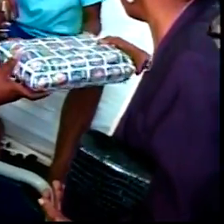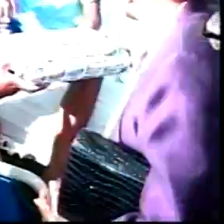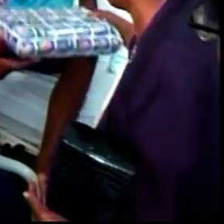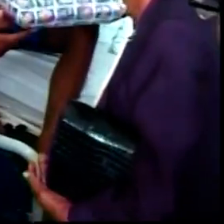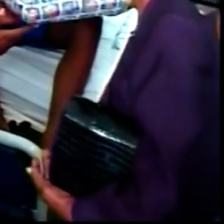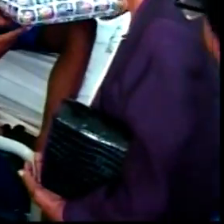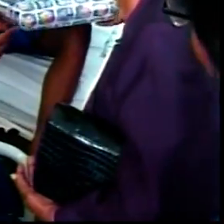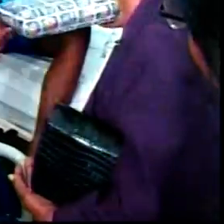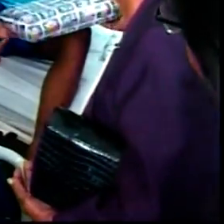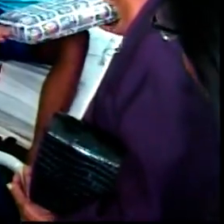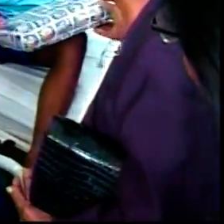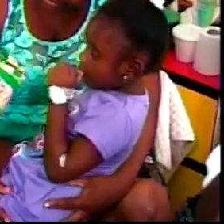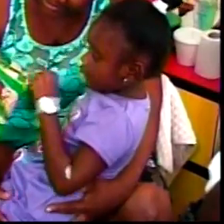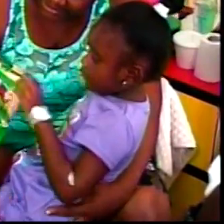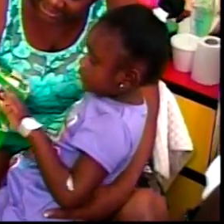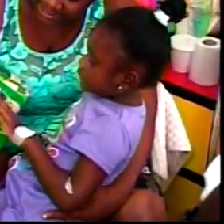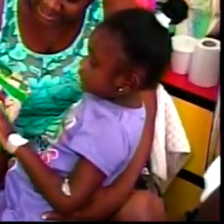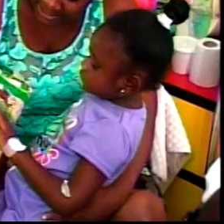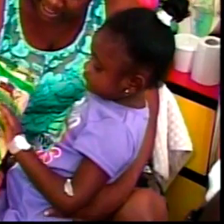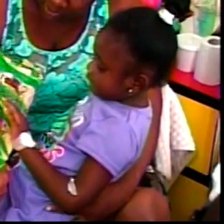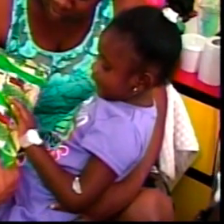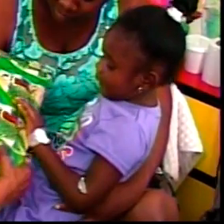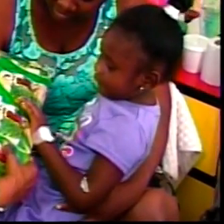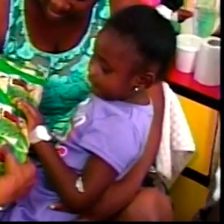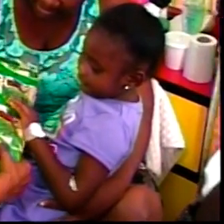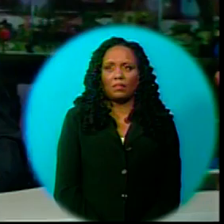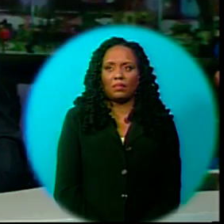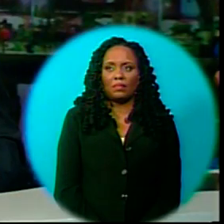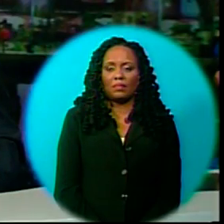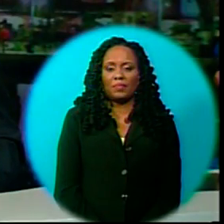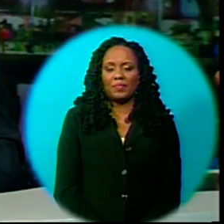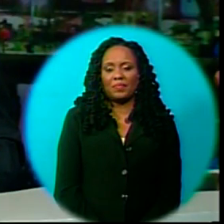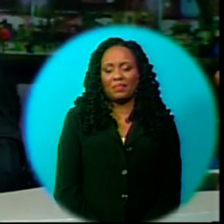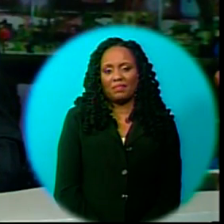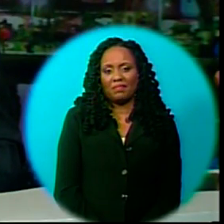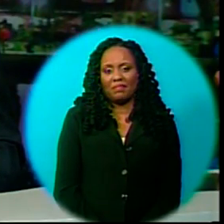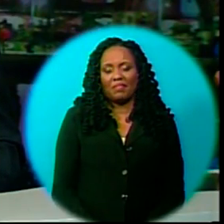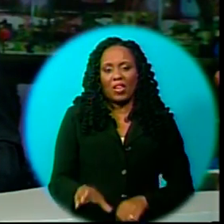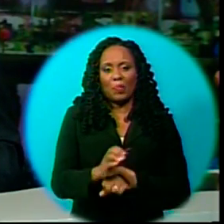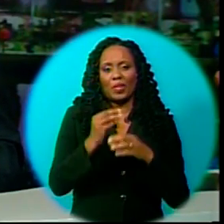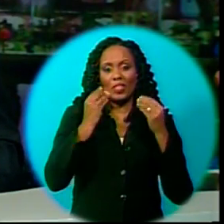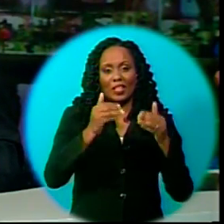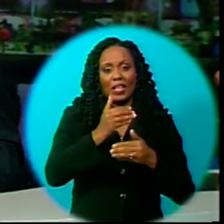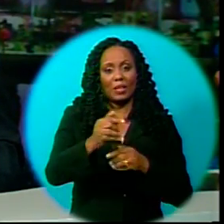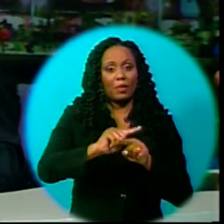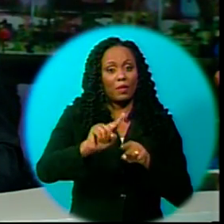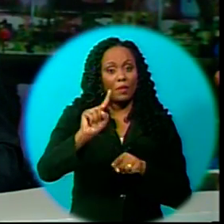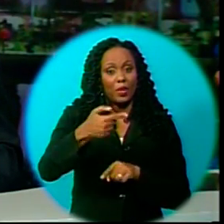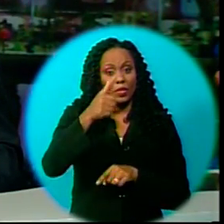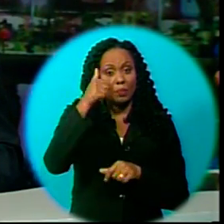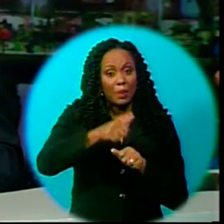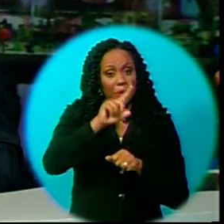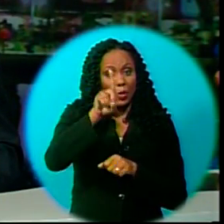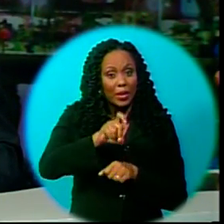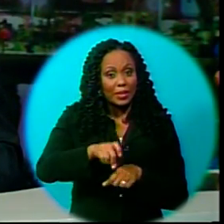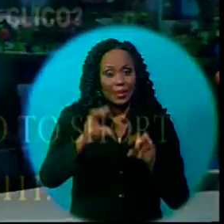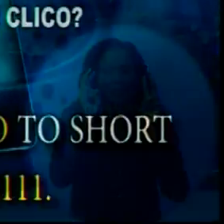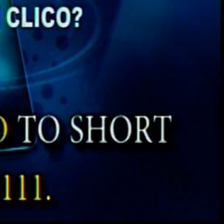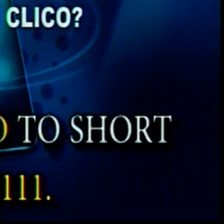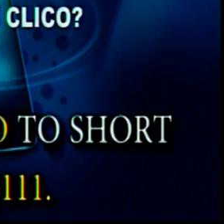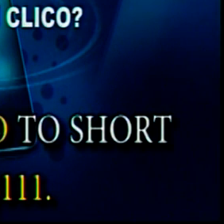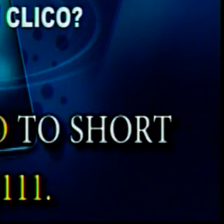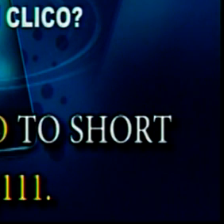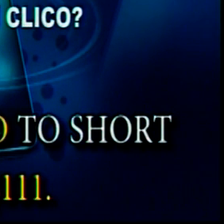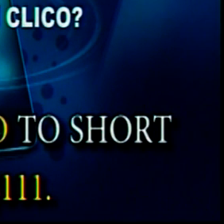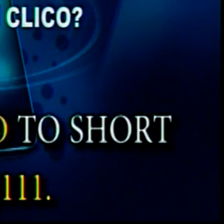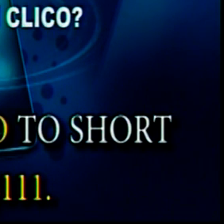Visiting the hospital is an annual event for the Governor General. Regional news next, but first a reminder that we'd like to hear from you